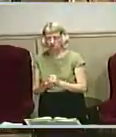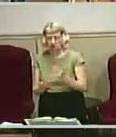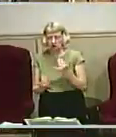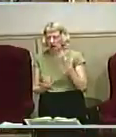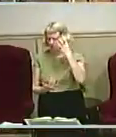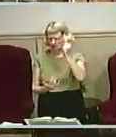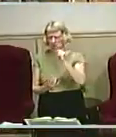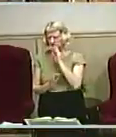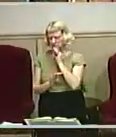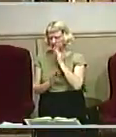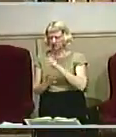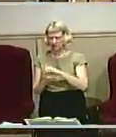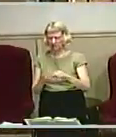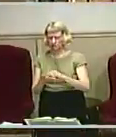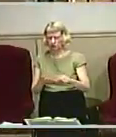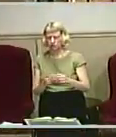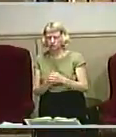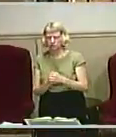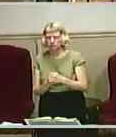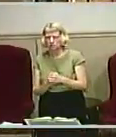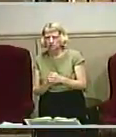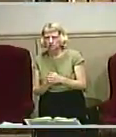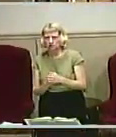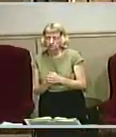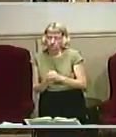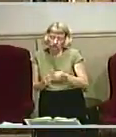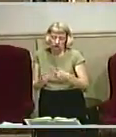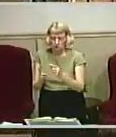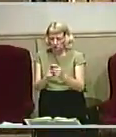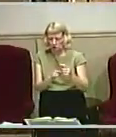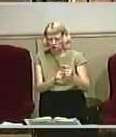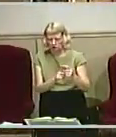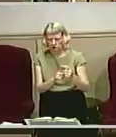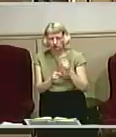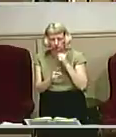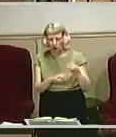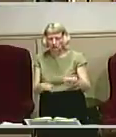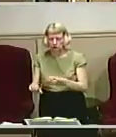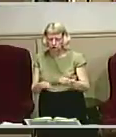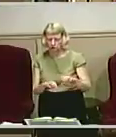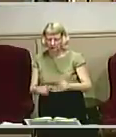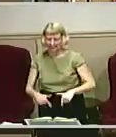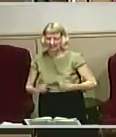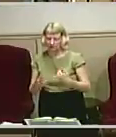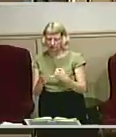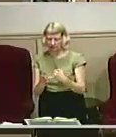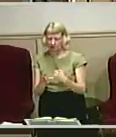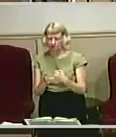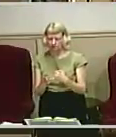that memorized. Because that's just a bunch of words then, if you're not actually living by it.